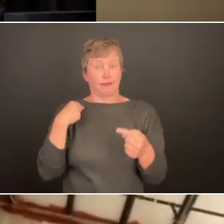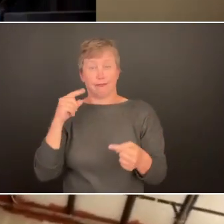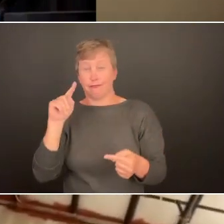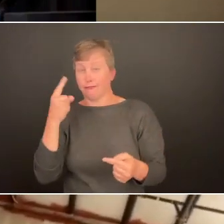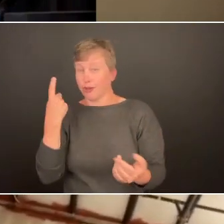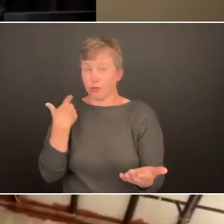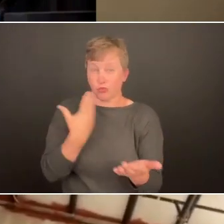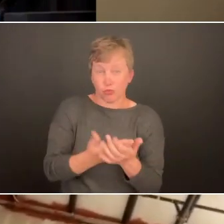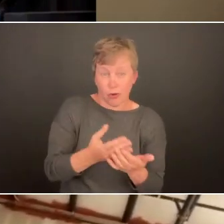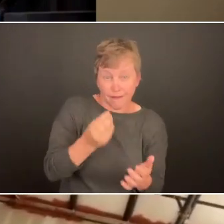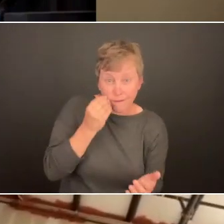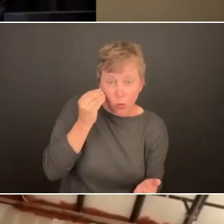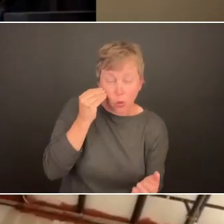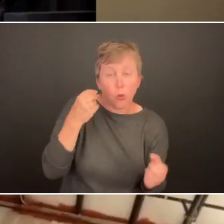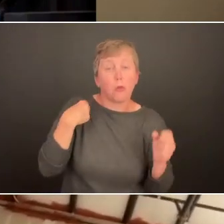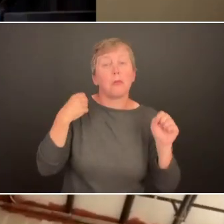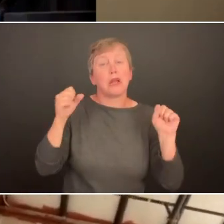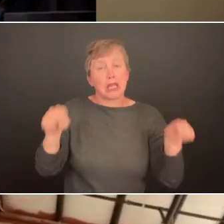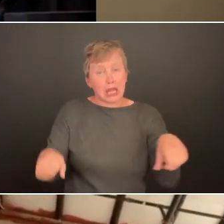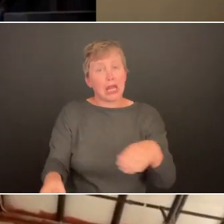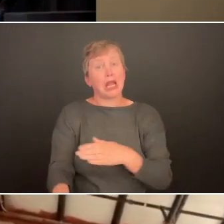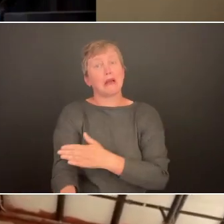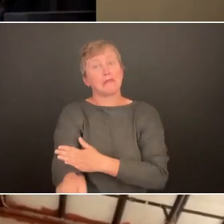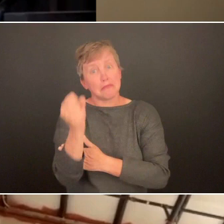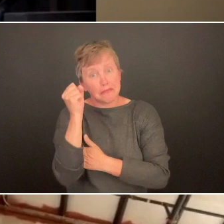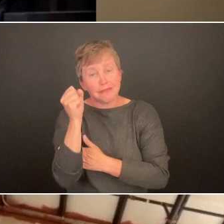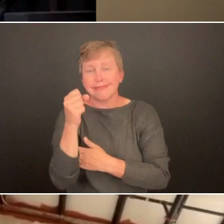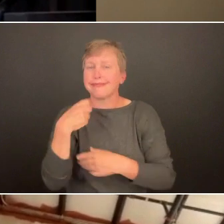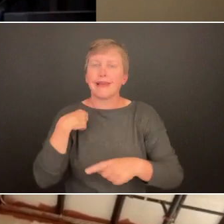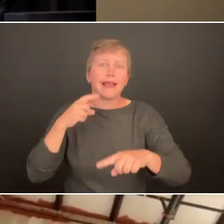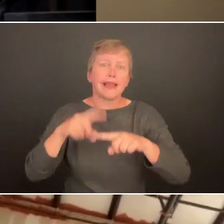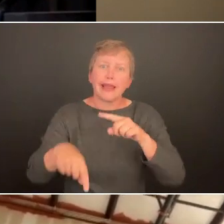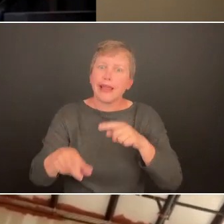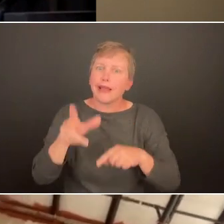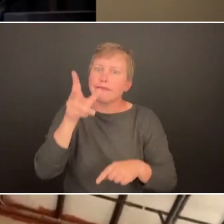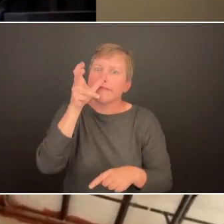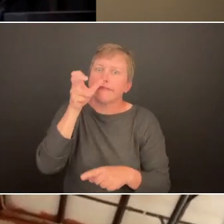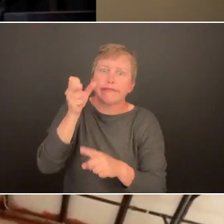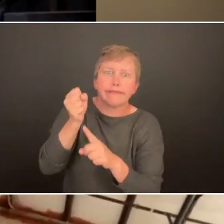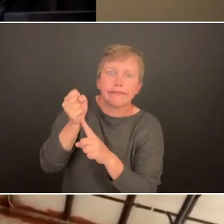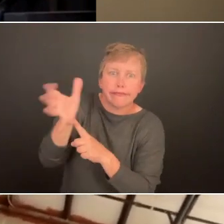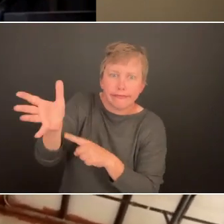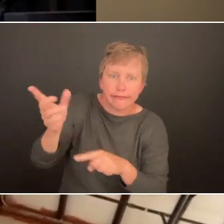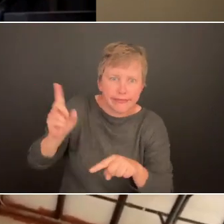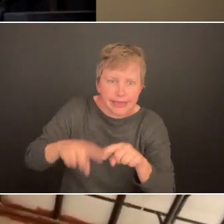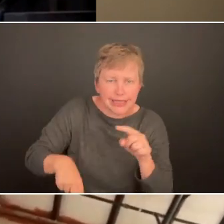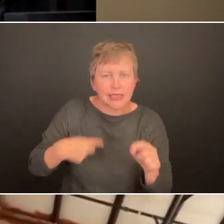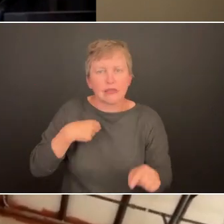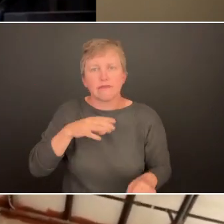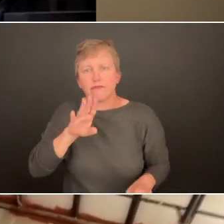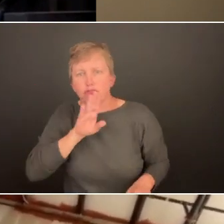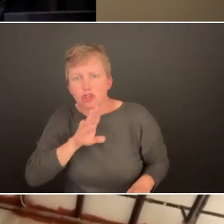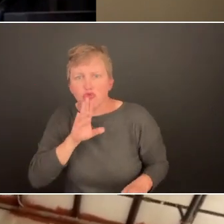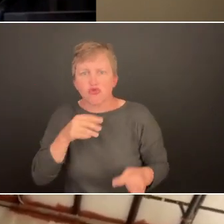home, being able to have an erection but not being able to have an orgasm was difficult, no